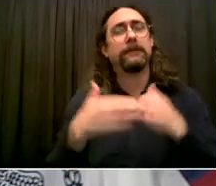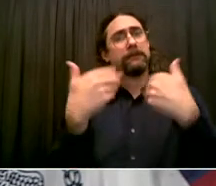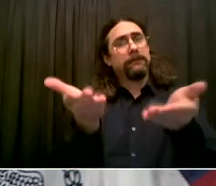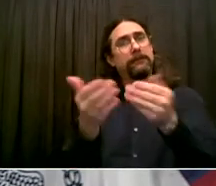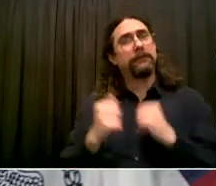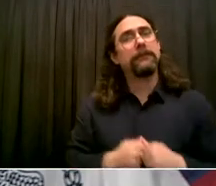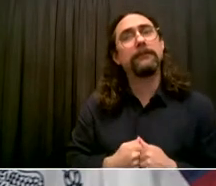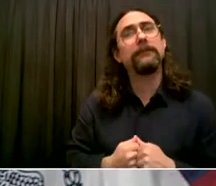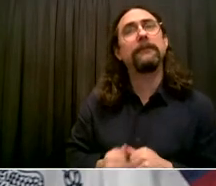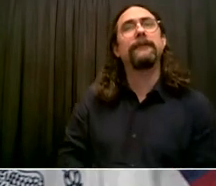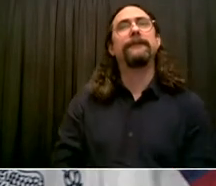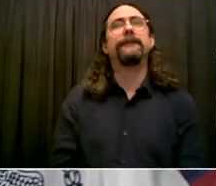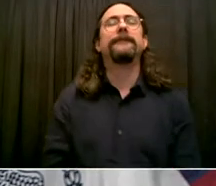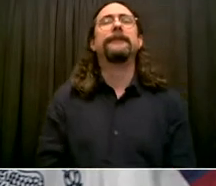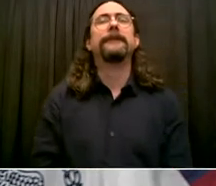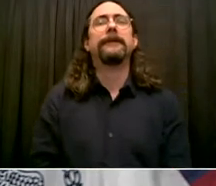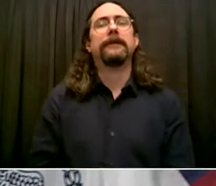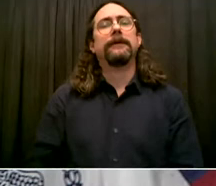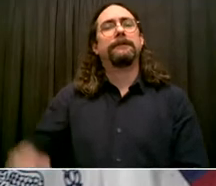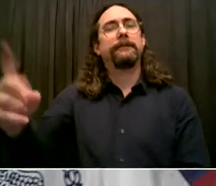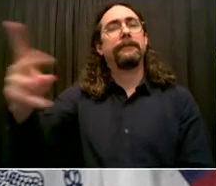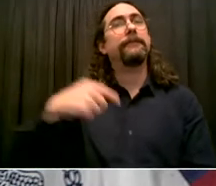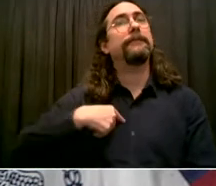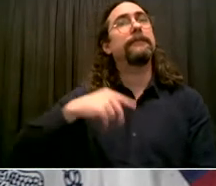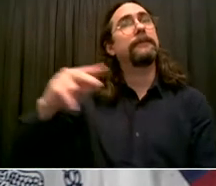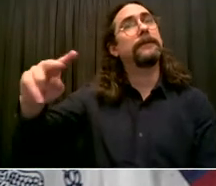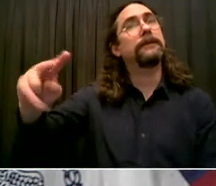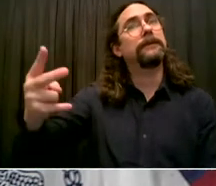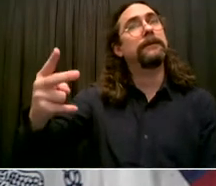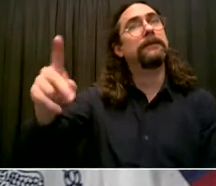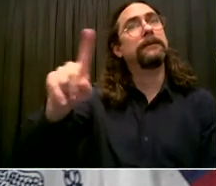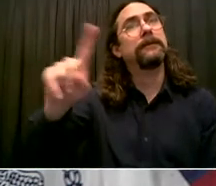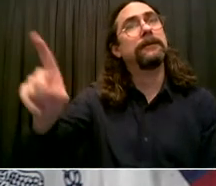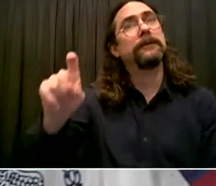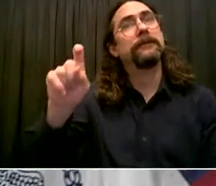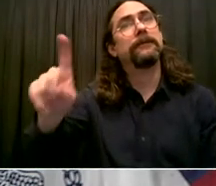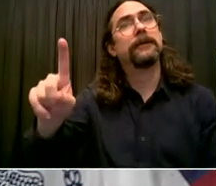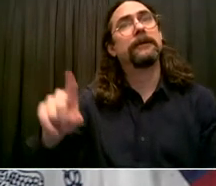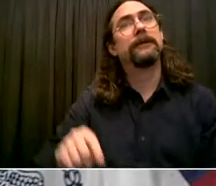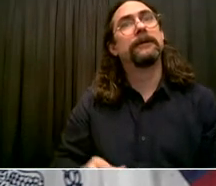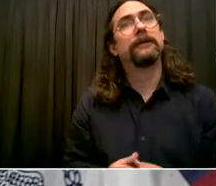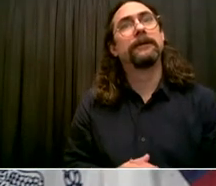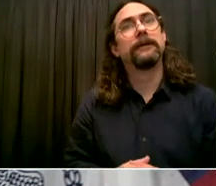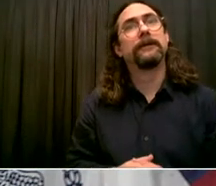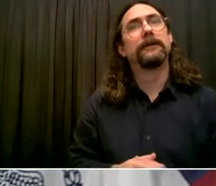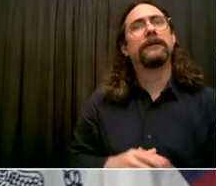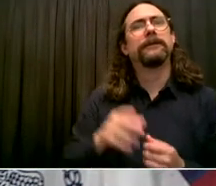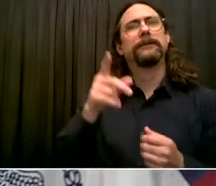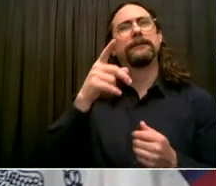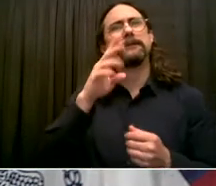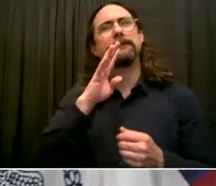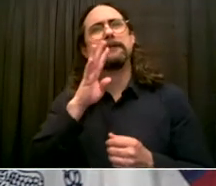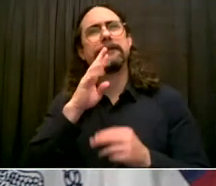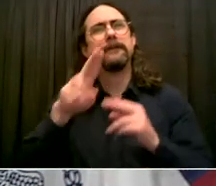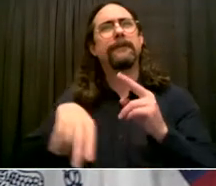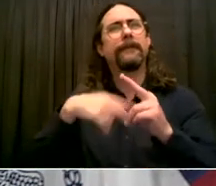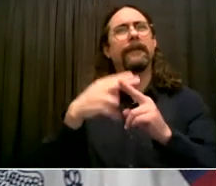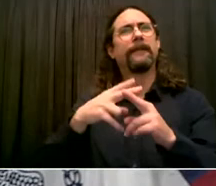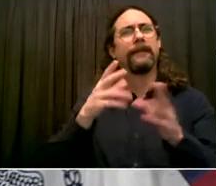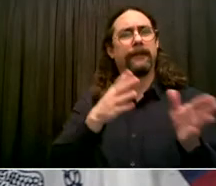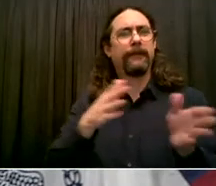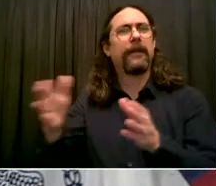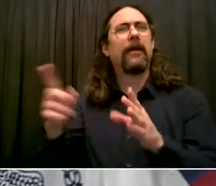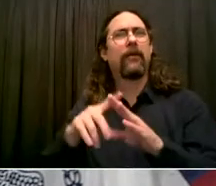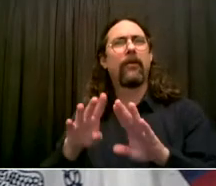open a sort of assisted living housing where the homeless can live in apartments but also get